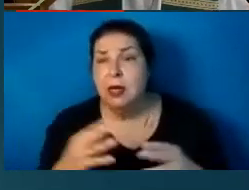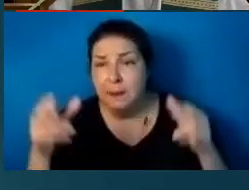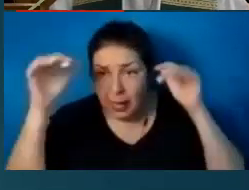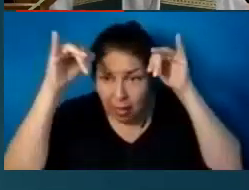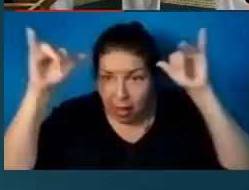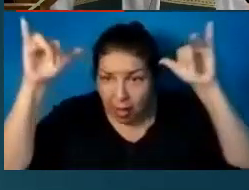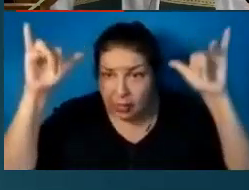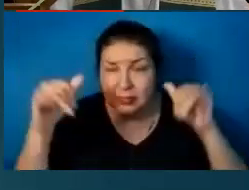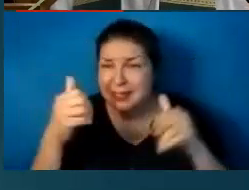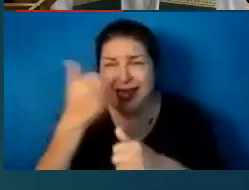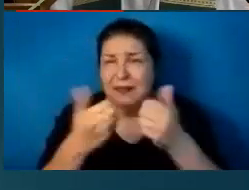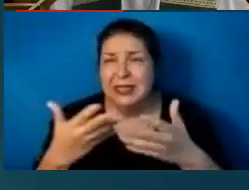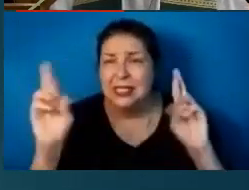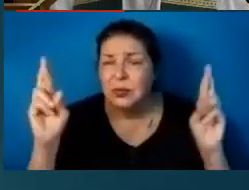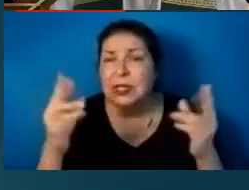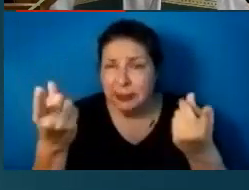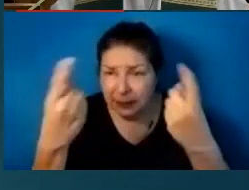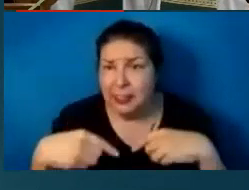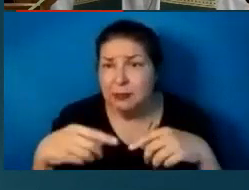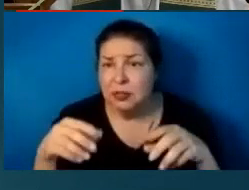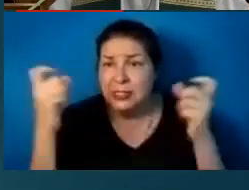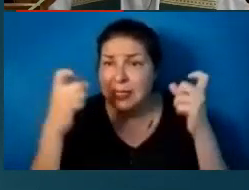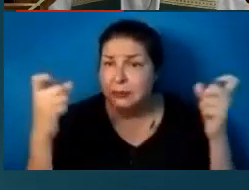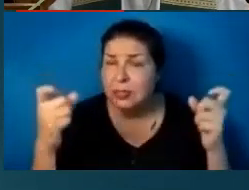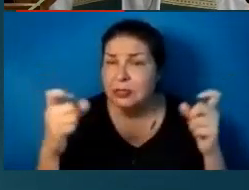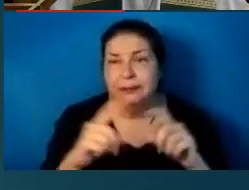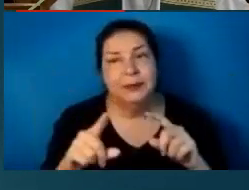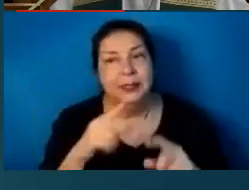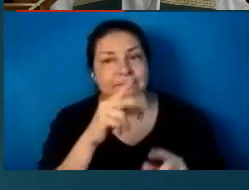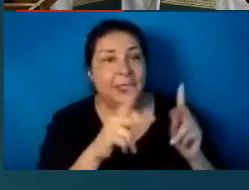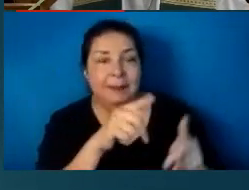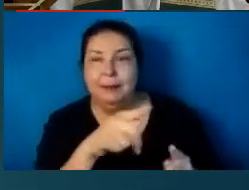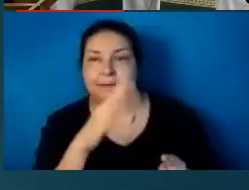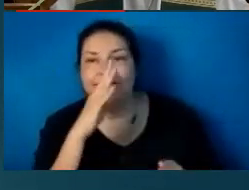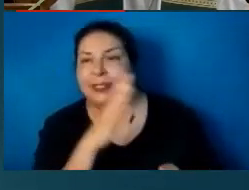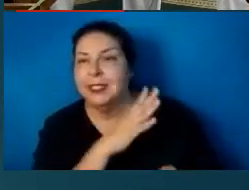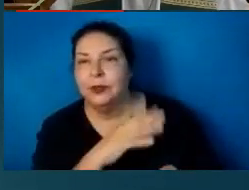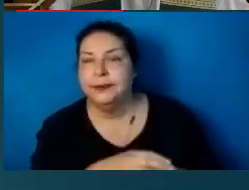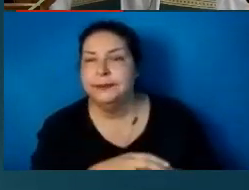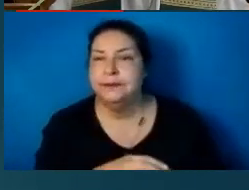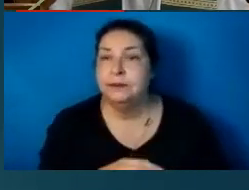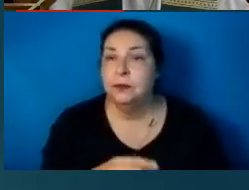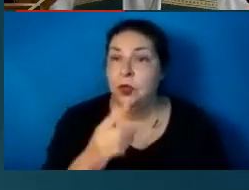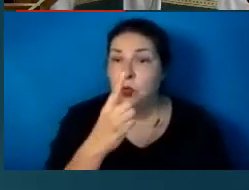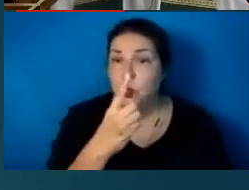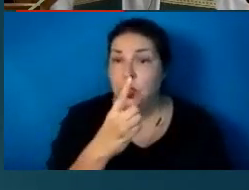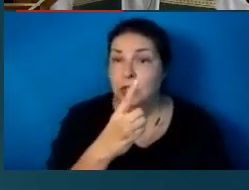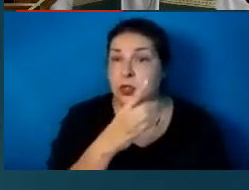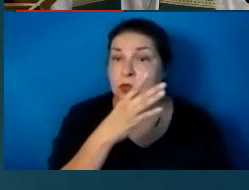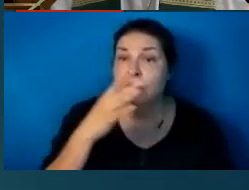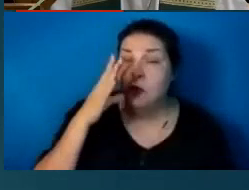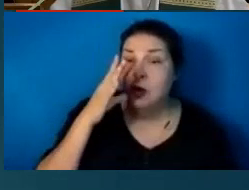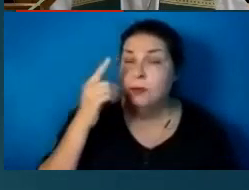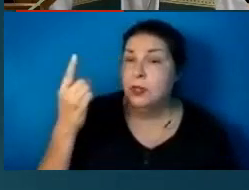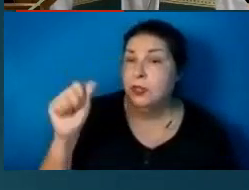everything is ready. Come to the wedding feast.' But they paid no attention and went off, one to his farm, another to